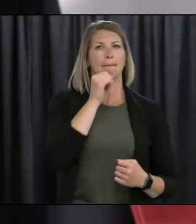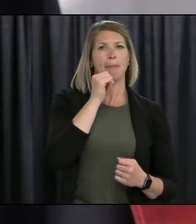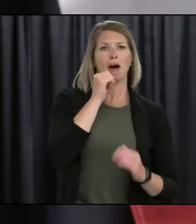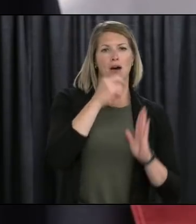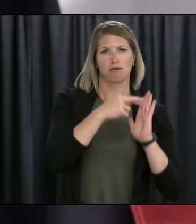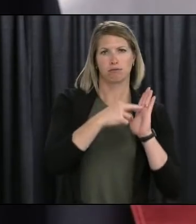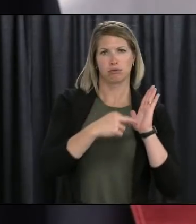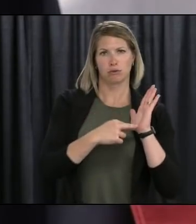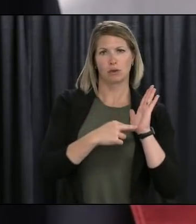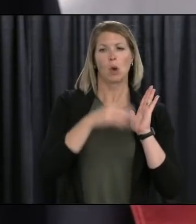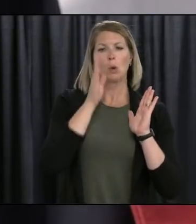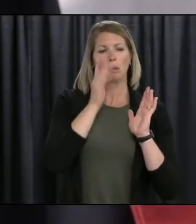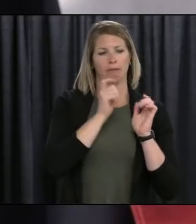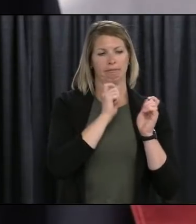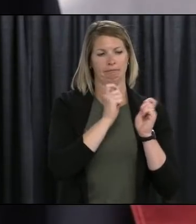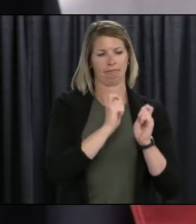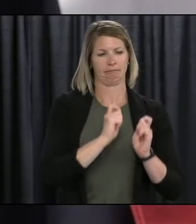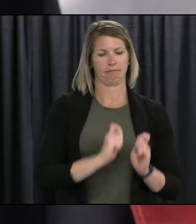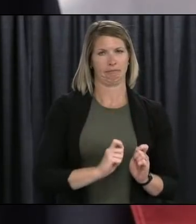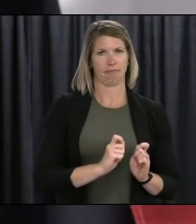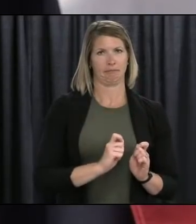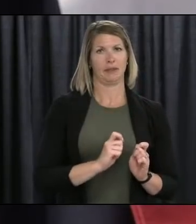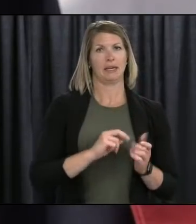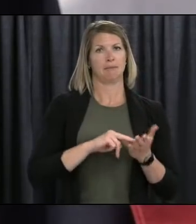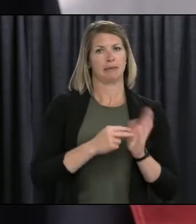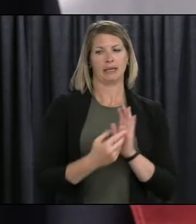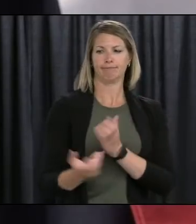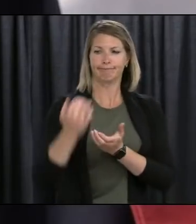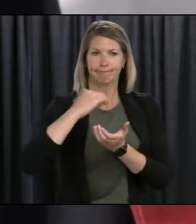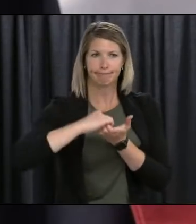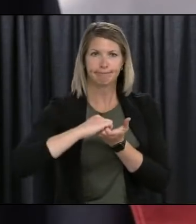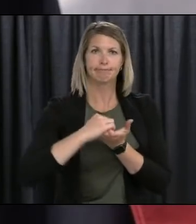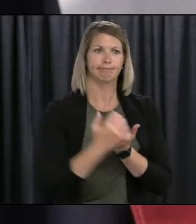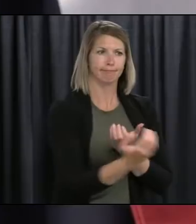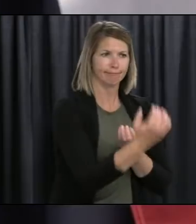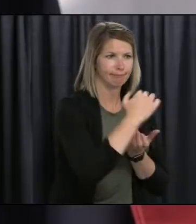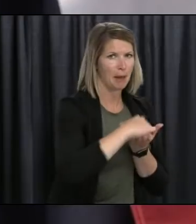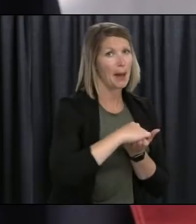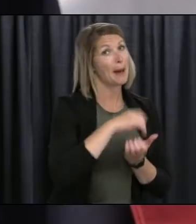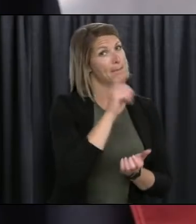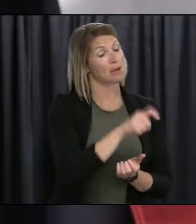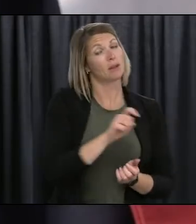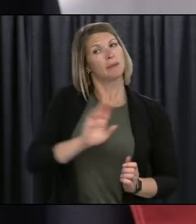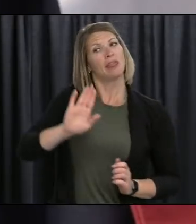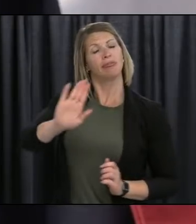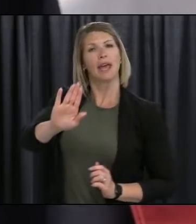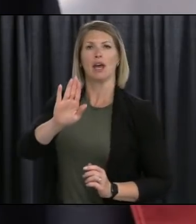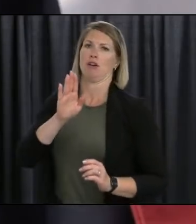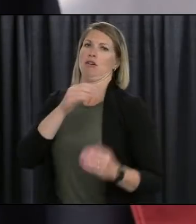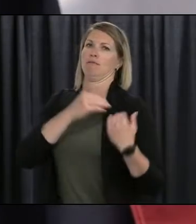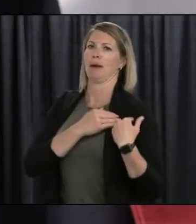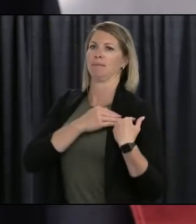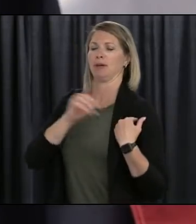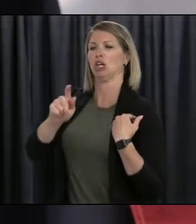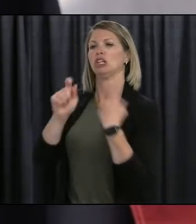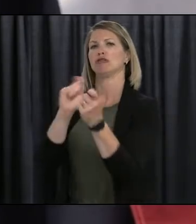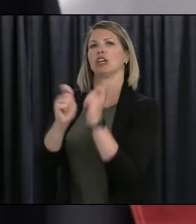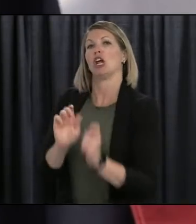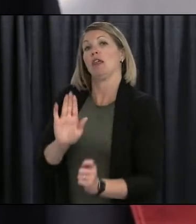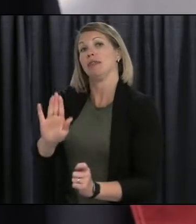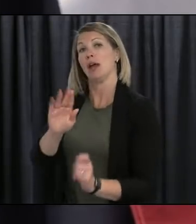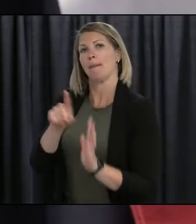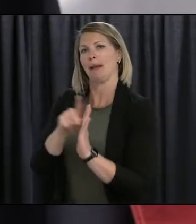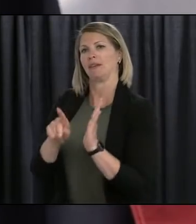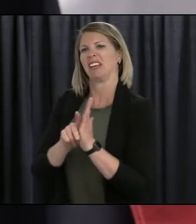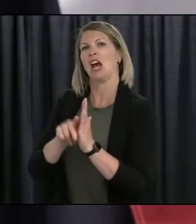the NLC to take a role in this. They would do that under their mandate, under the Newfoundland Liquor